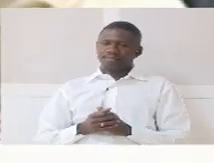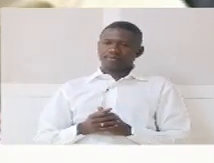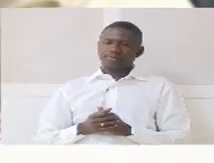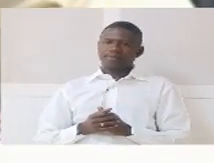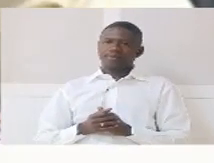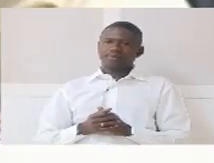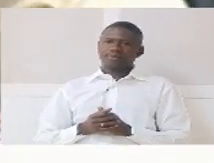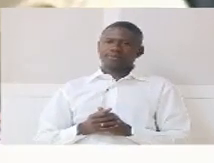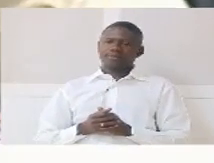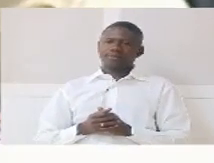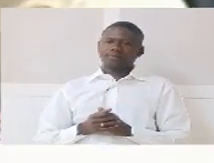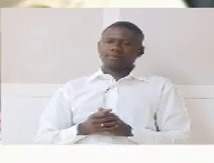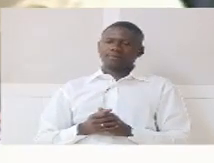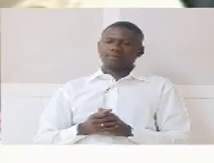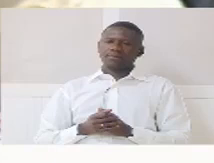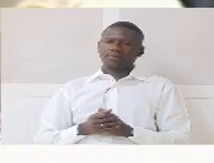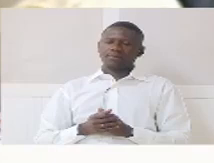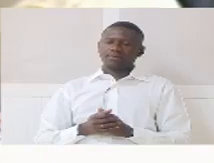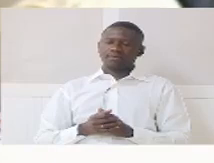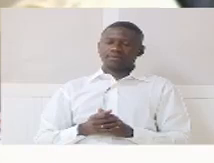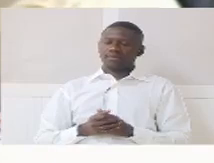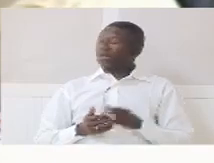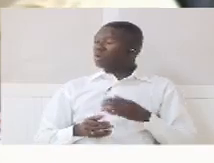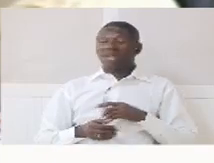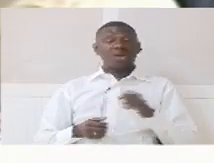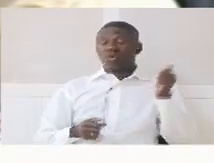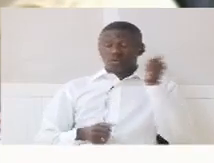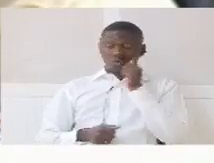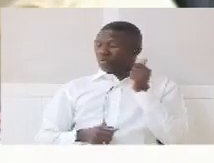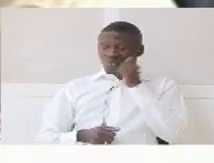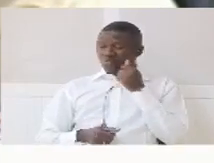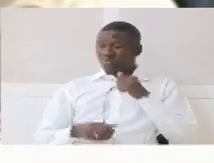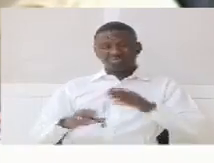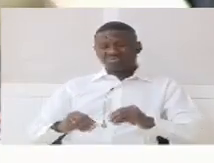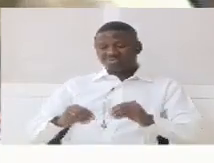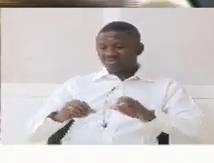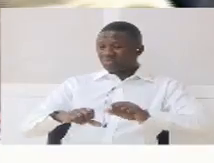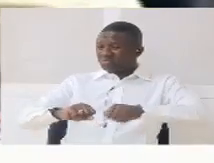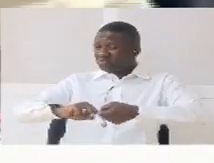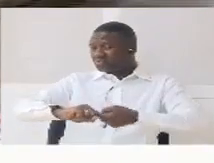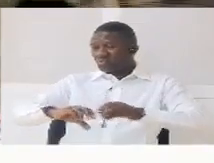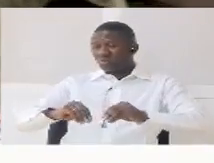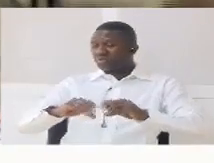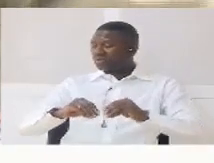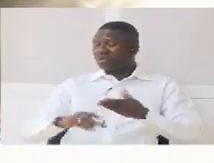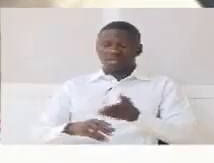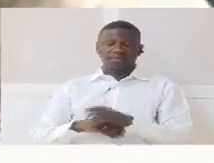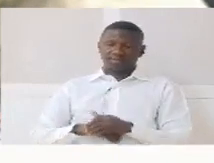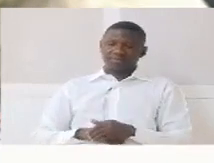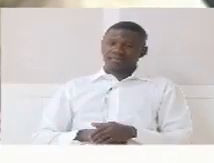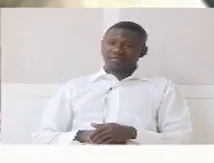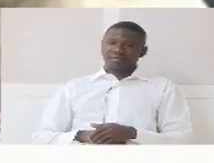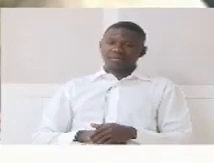Sinango is part of it. The wetness is part of it. It must. Unfortunately, many of Bundara